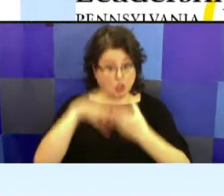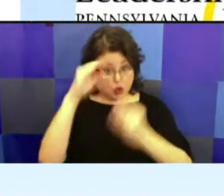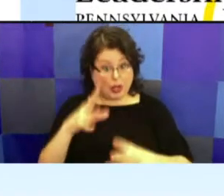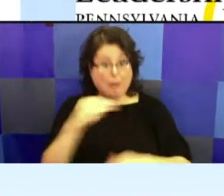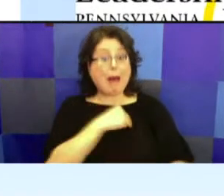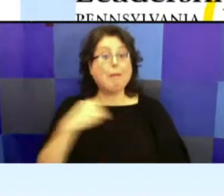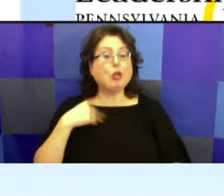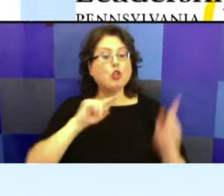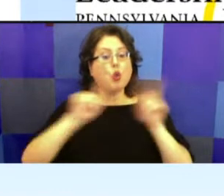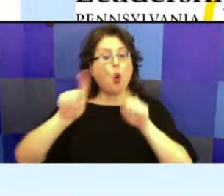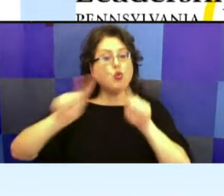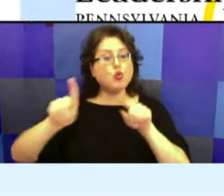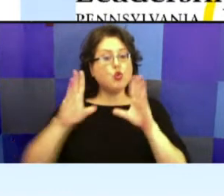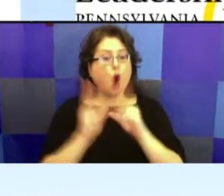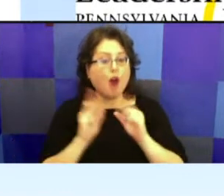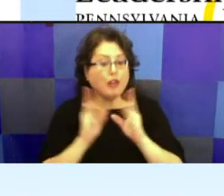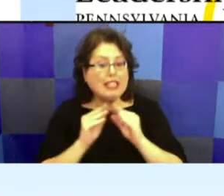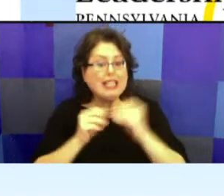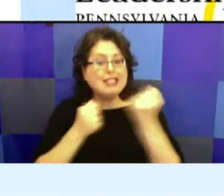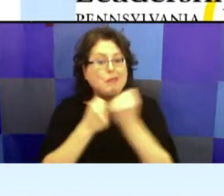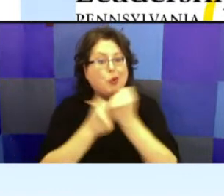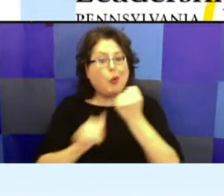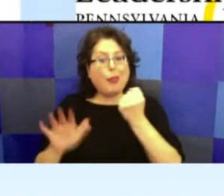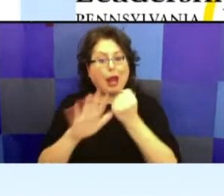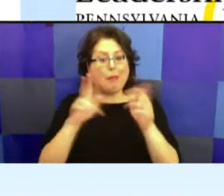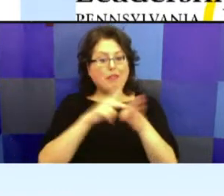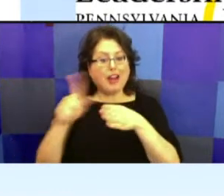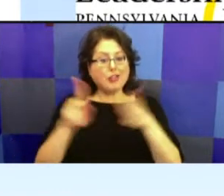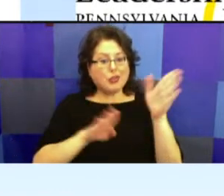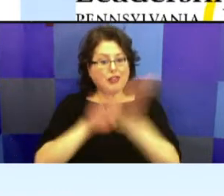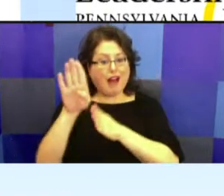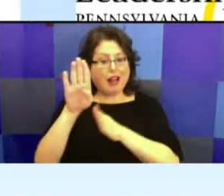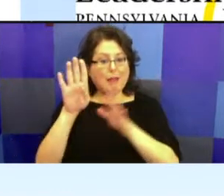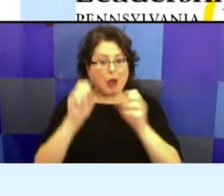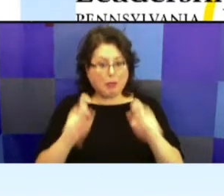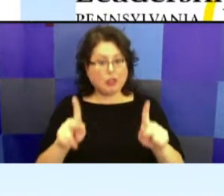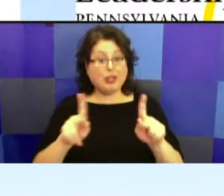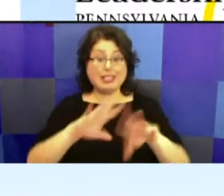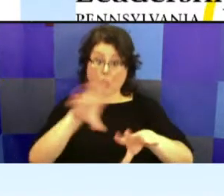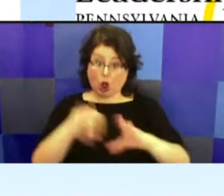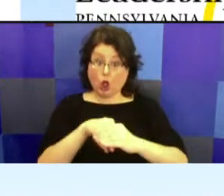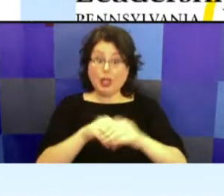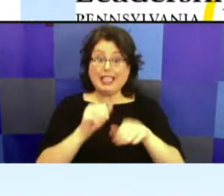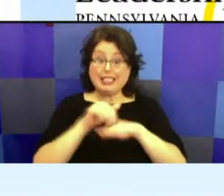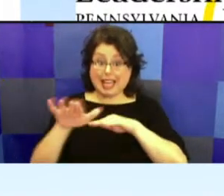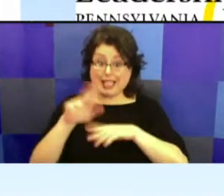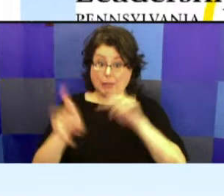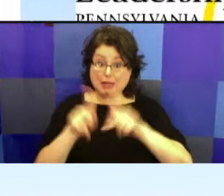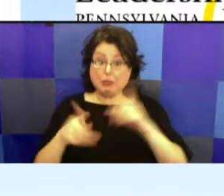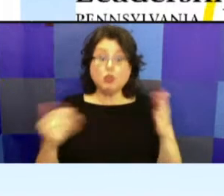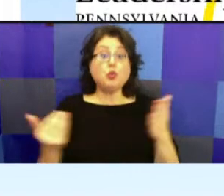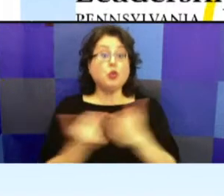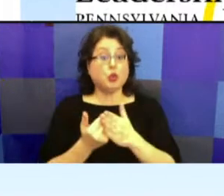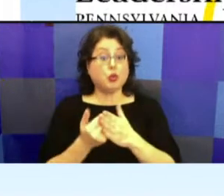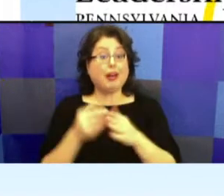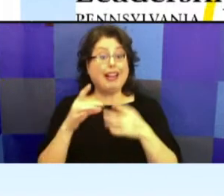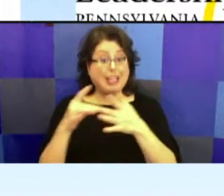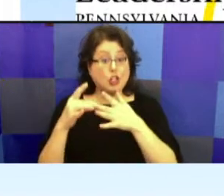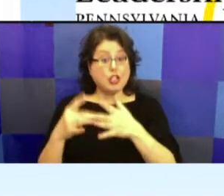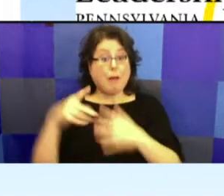and support professional development opportunities, including sending students to New Leadership